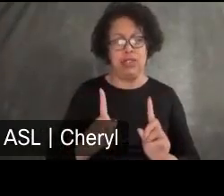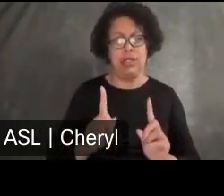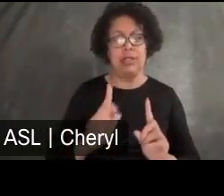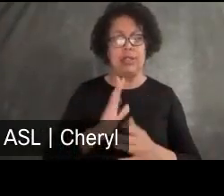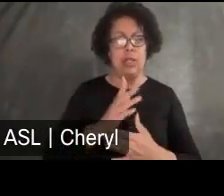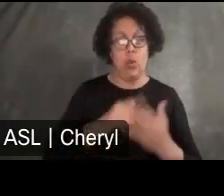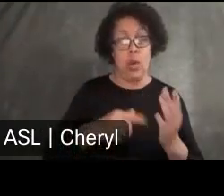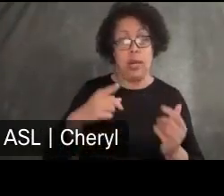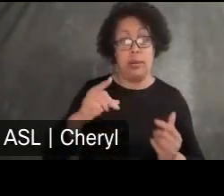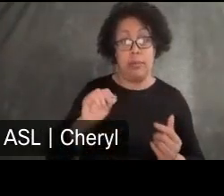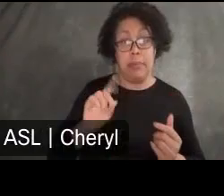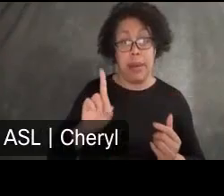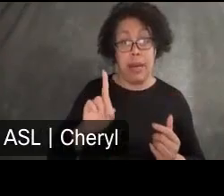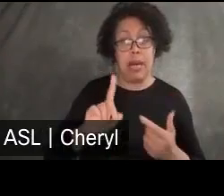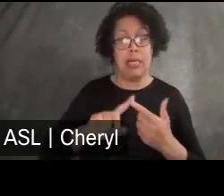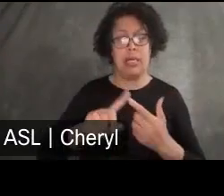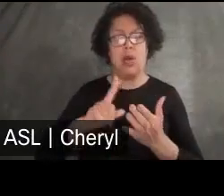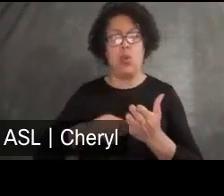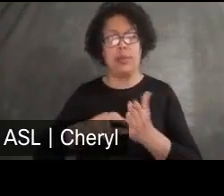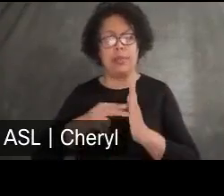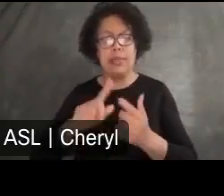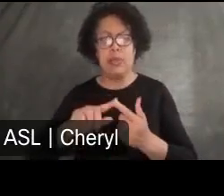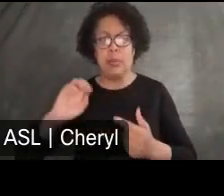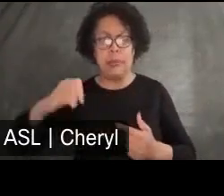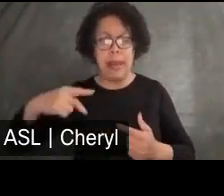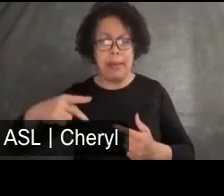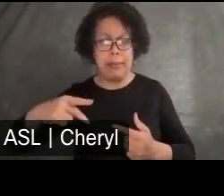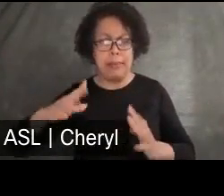is and pod mapping. So a pod is a group of